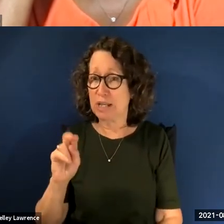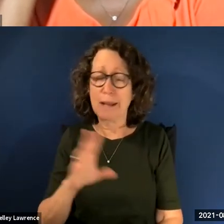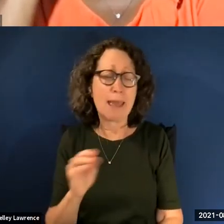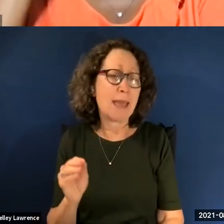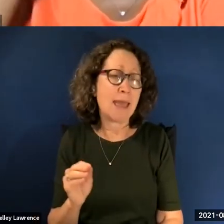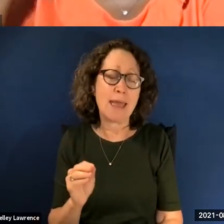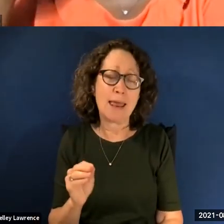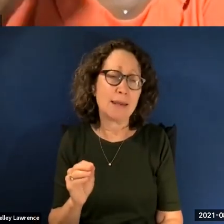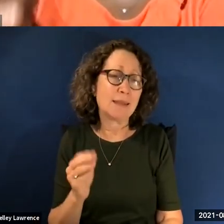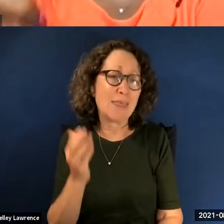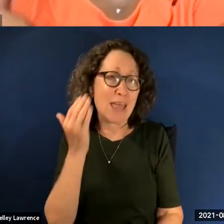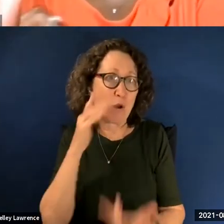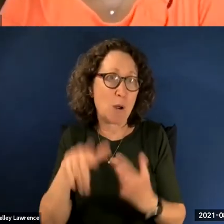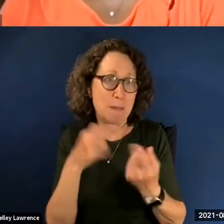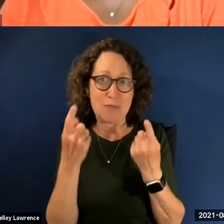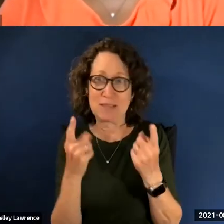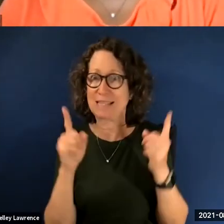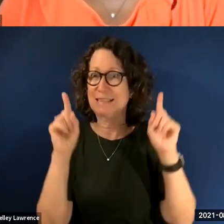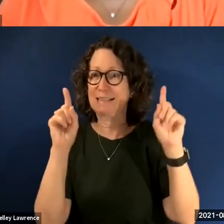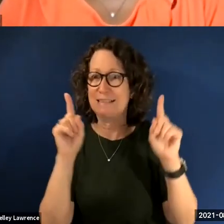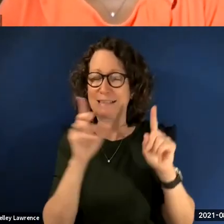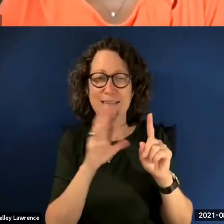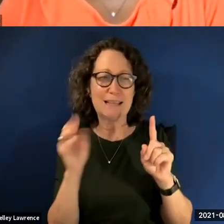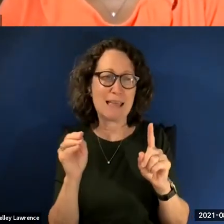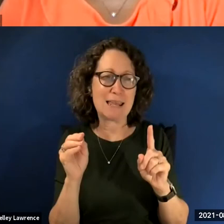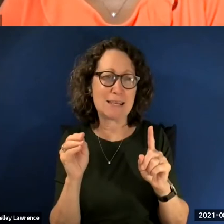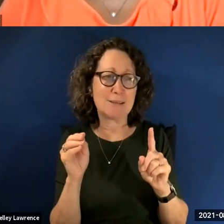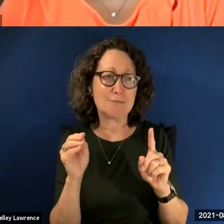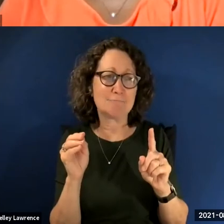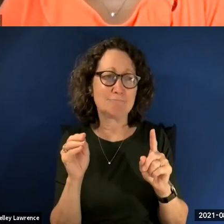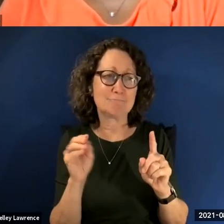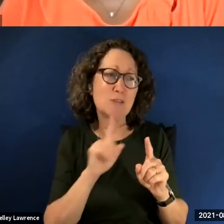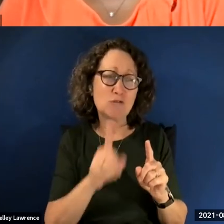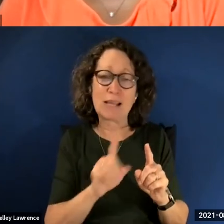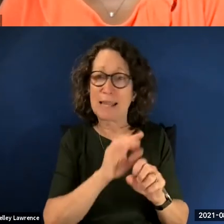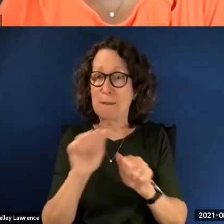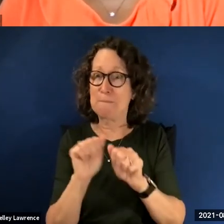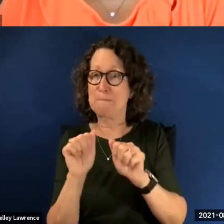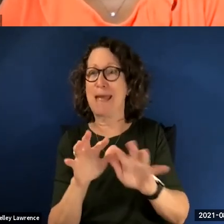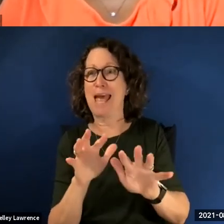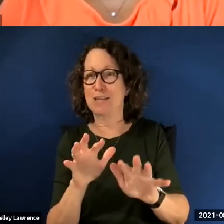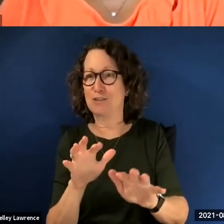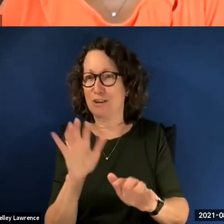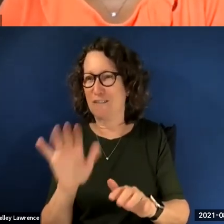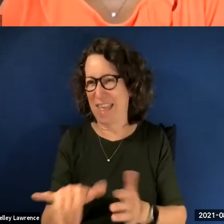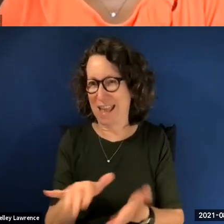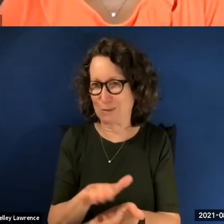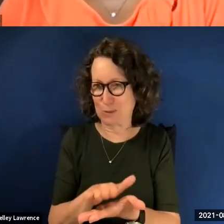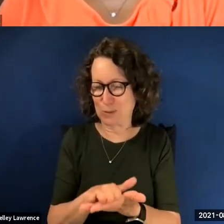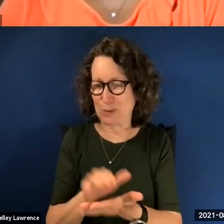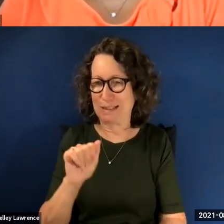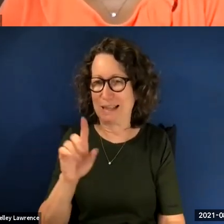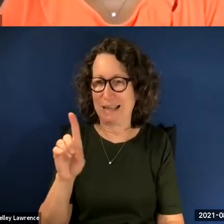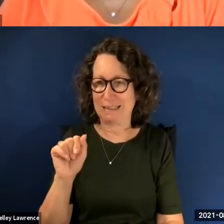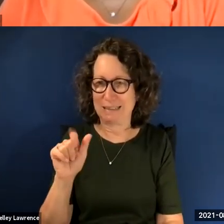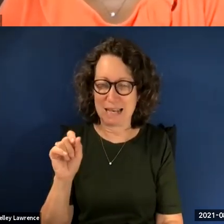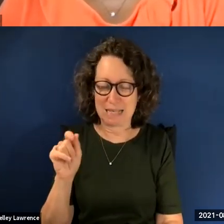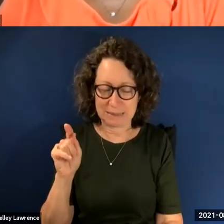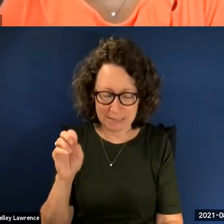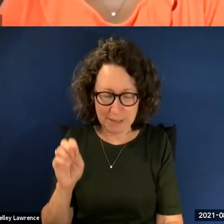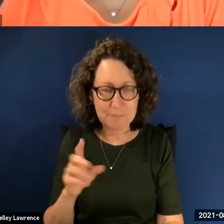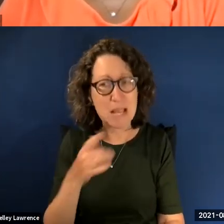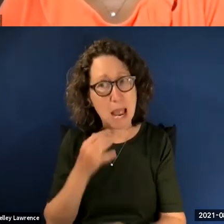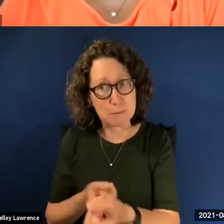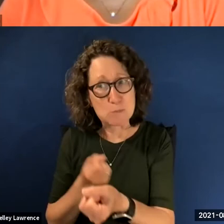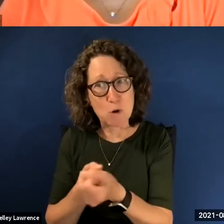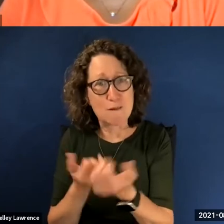and know about the successes and really the magic of Adelante. So I'm supportive